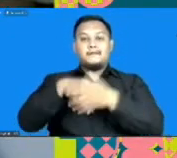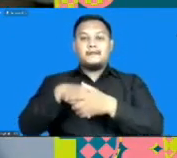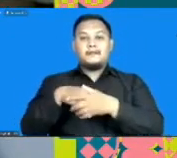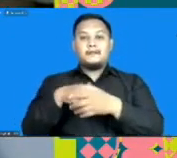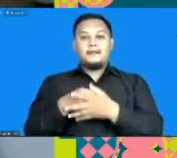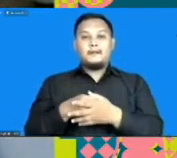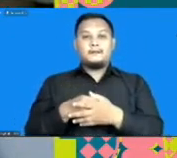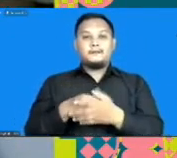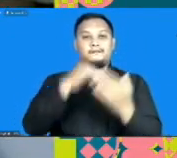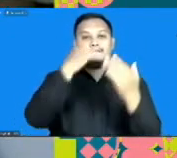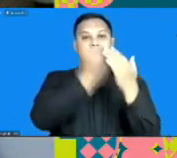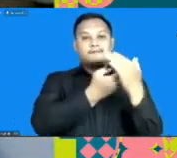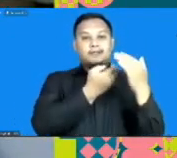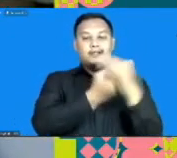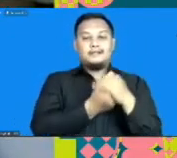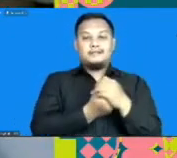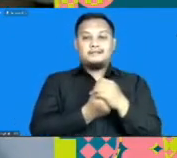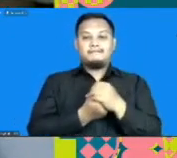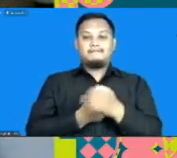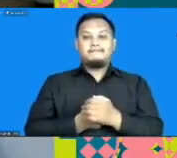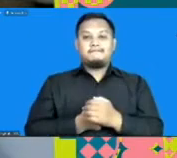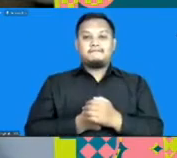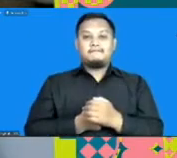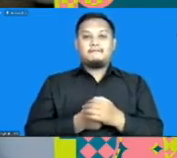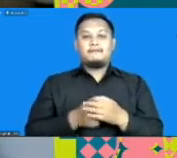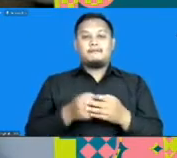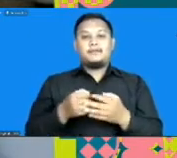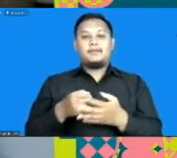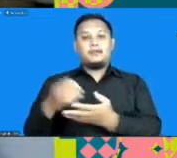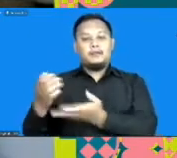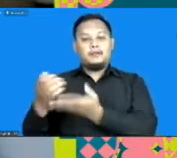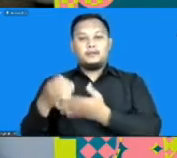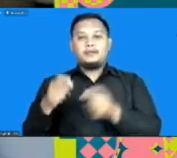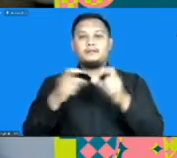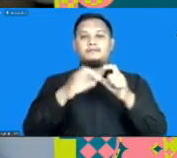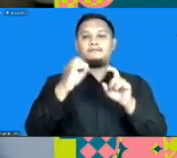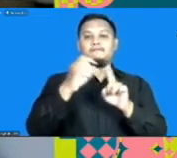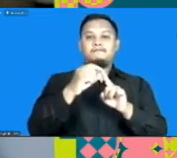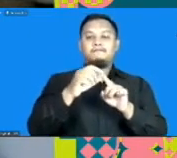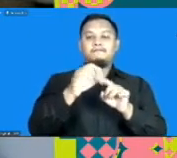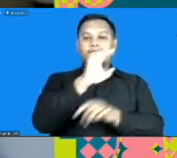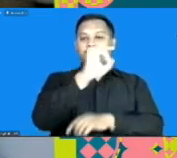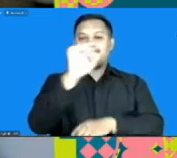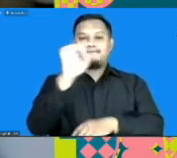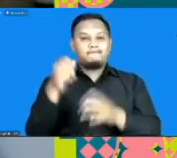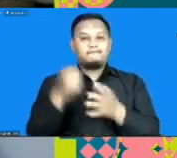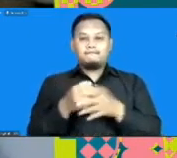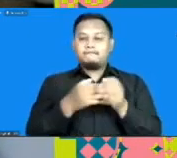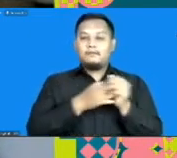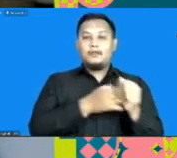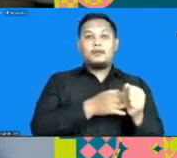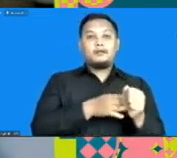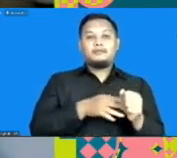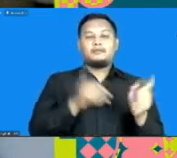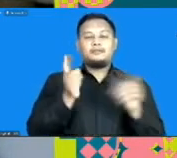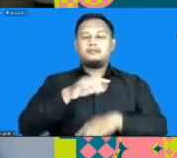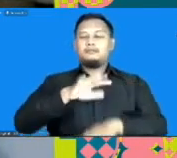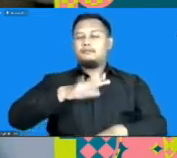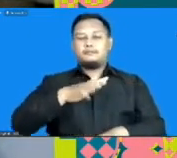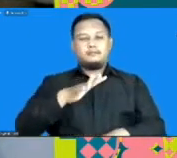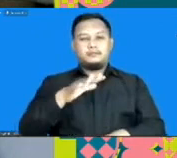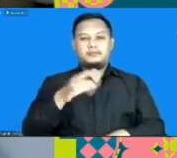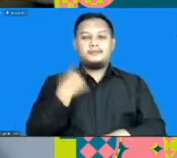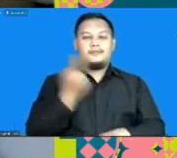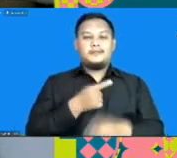system, standard operating procedures, risk management guidelines. So sometimes we are becoming too modern and too